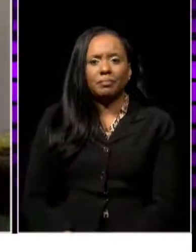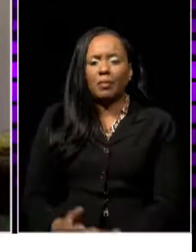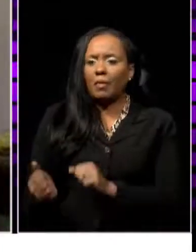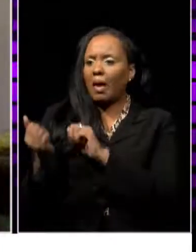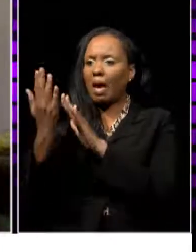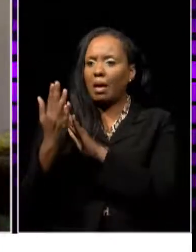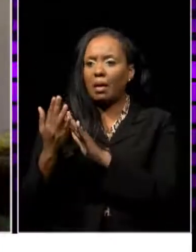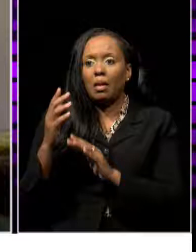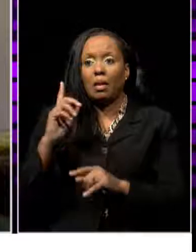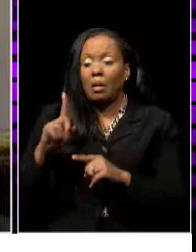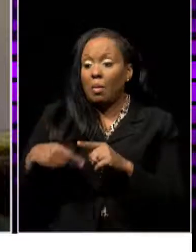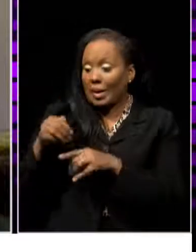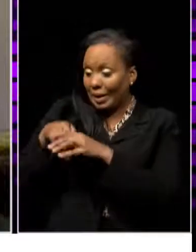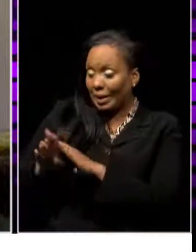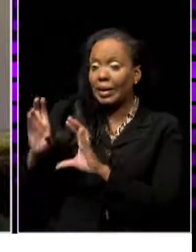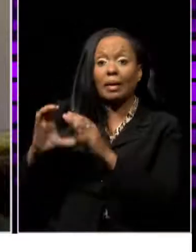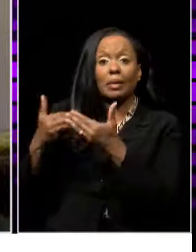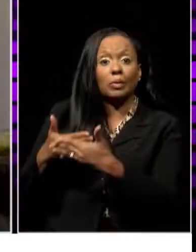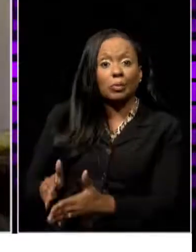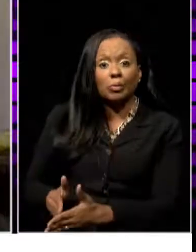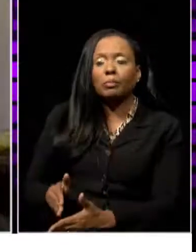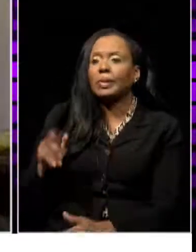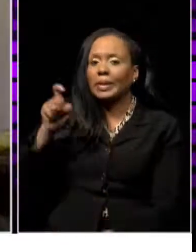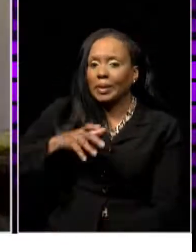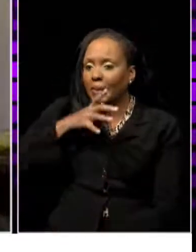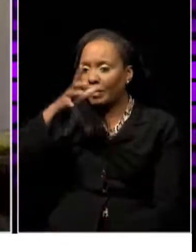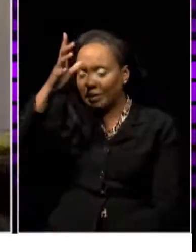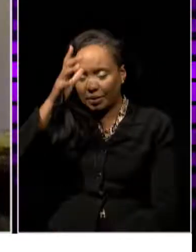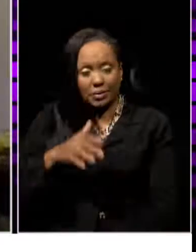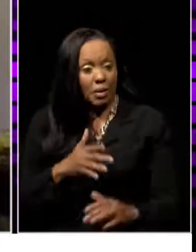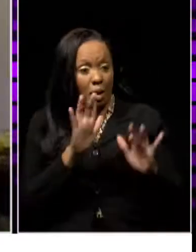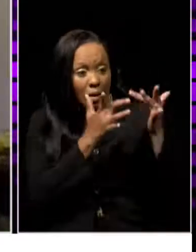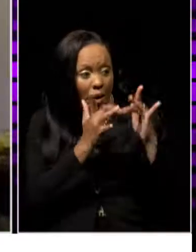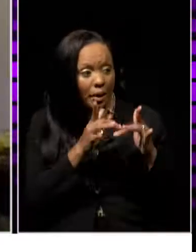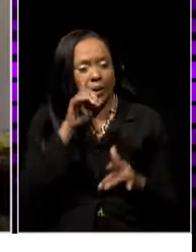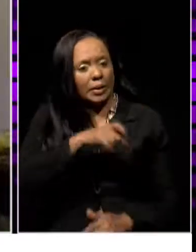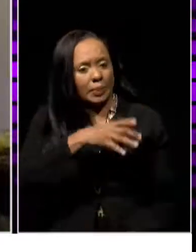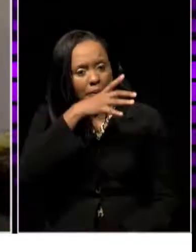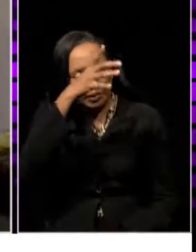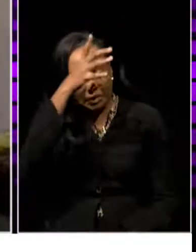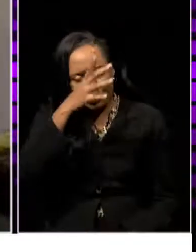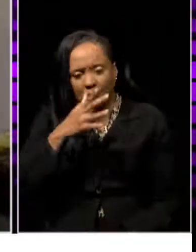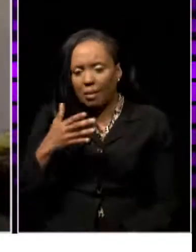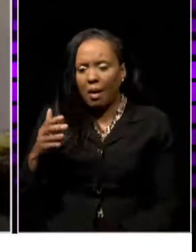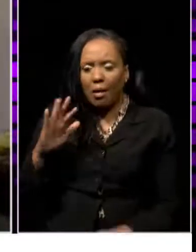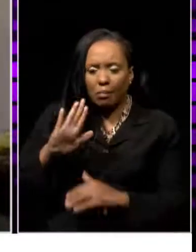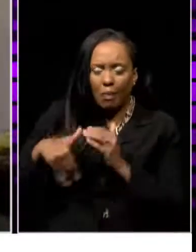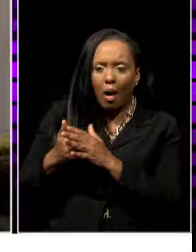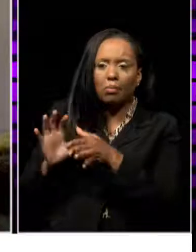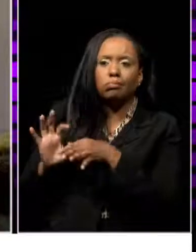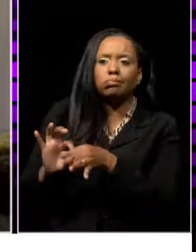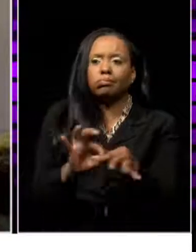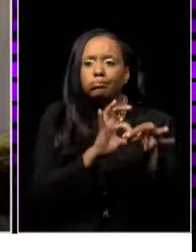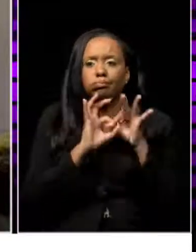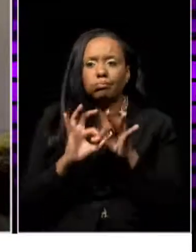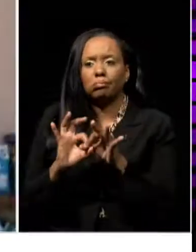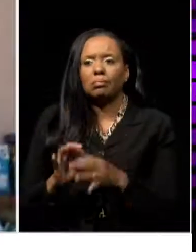when we go back to physical, and we need parents when we're online. We need everyone to work together. So this is just an